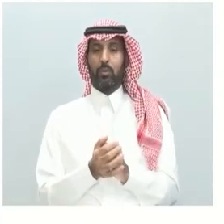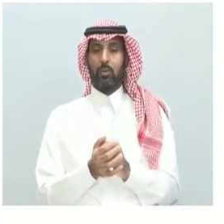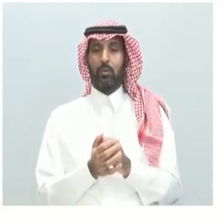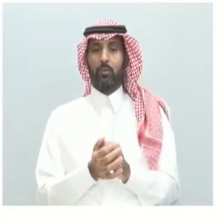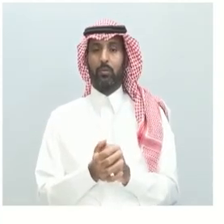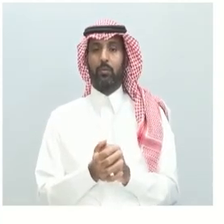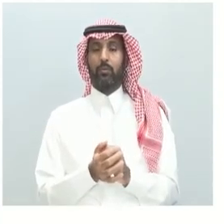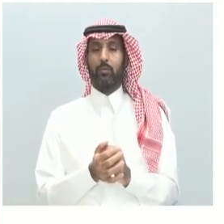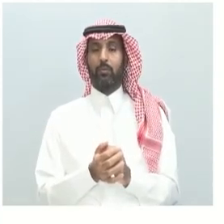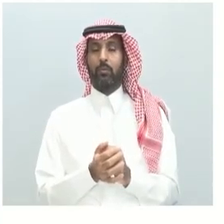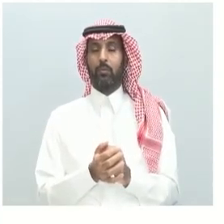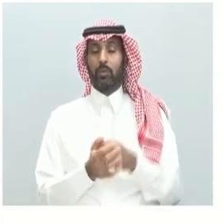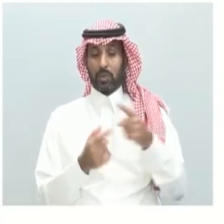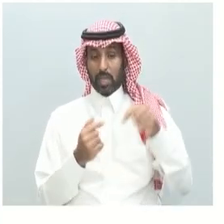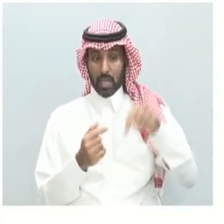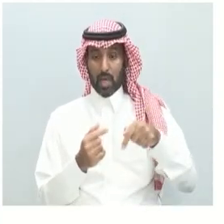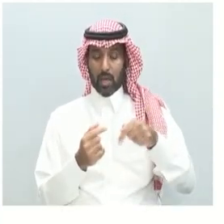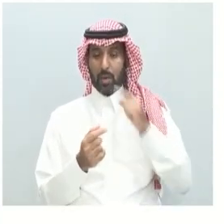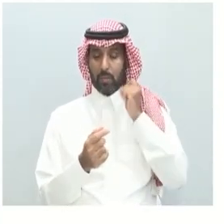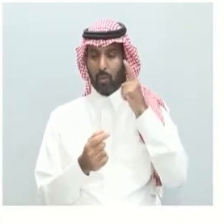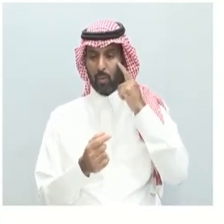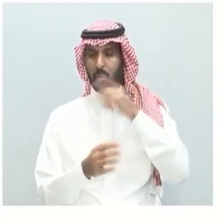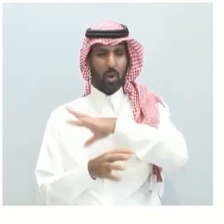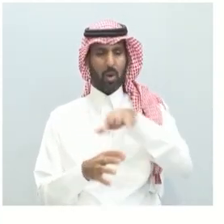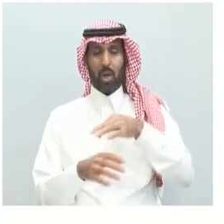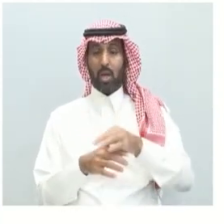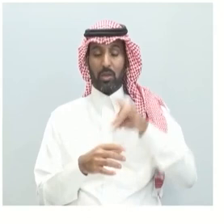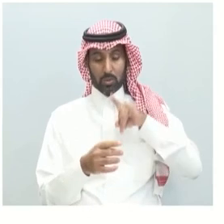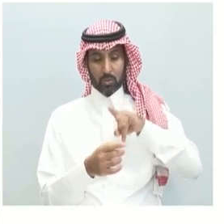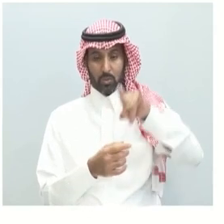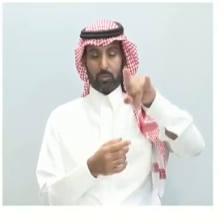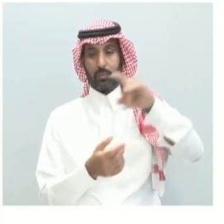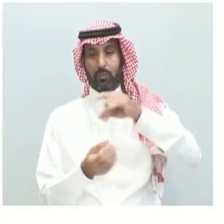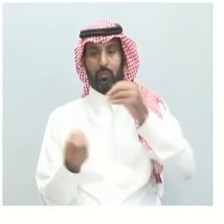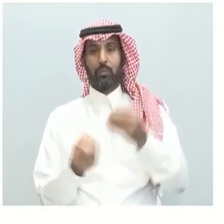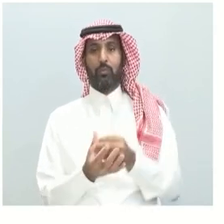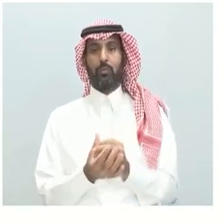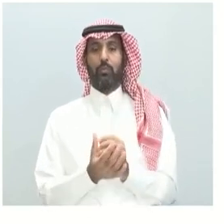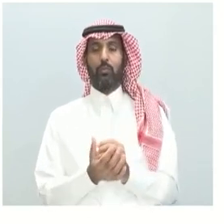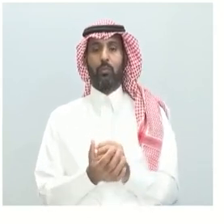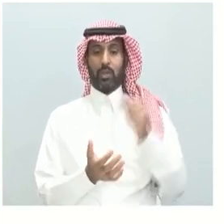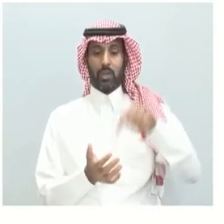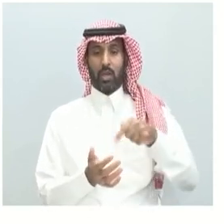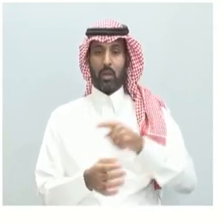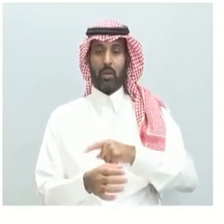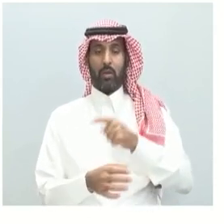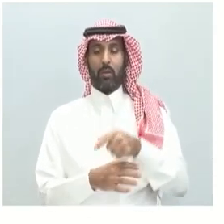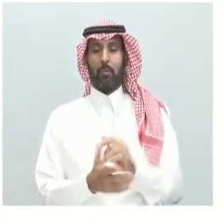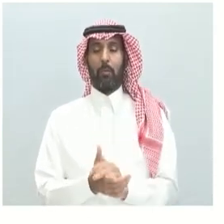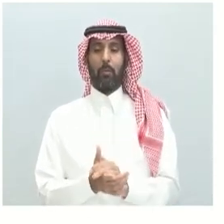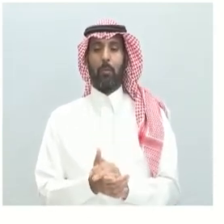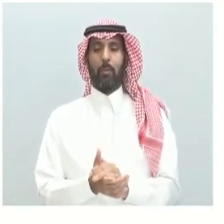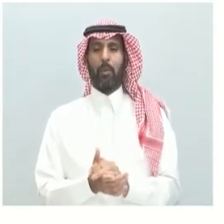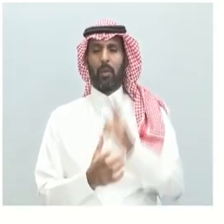becoming, this is the progressive here, a popular way to travel these days. This, of course, is a time expression.